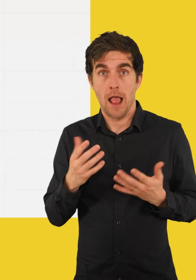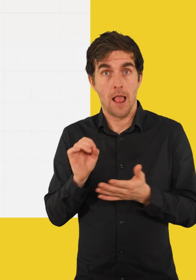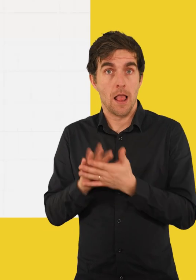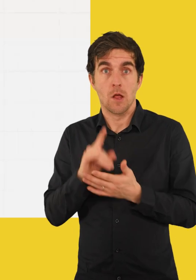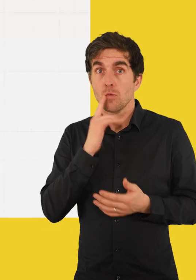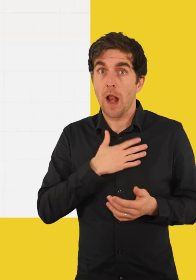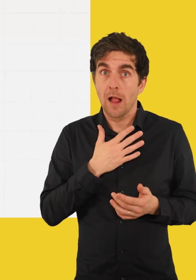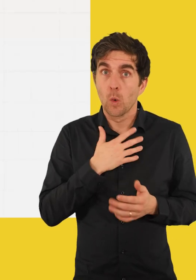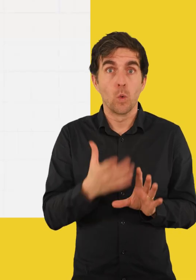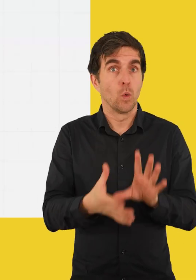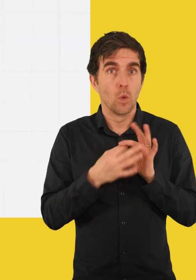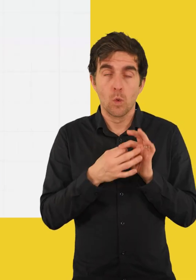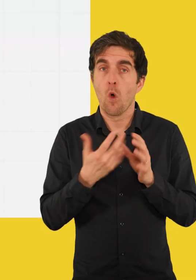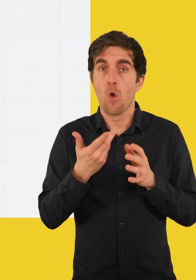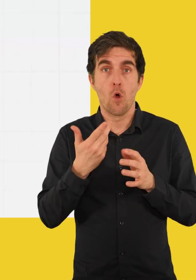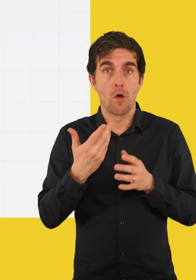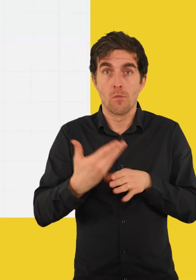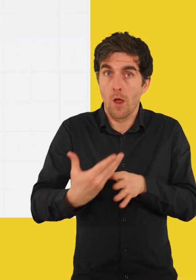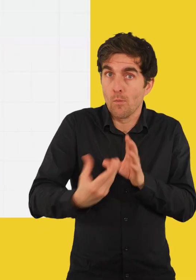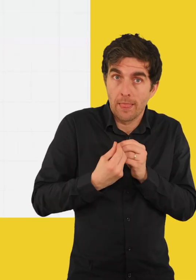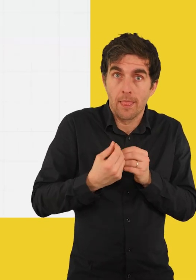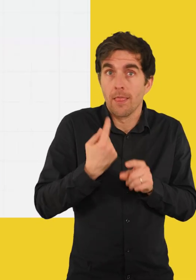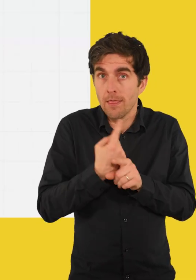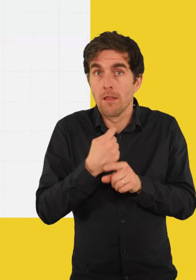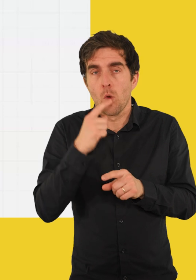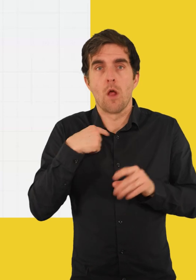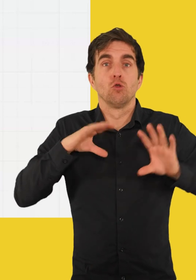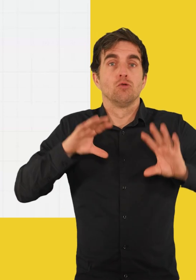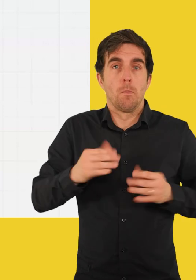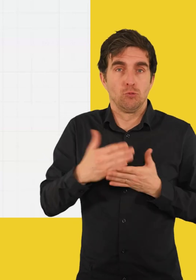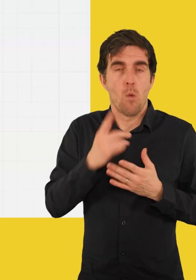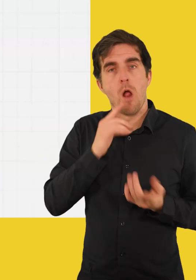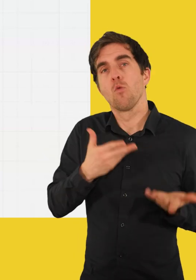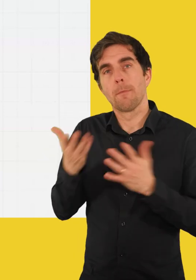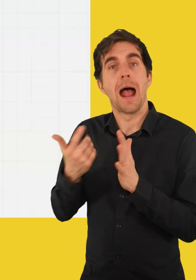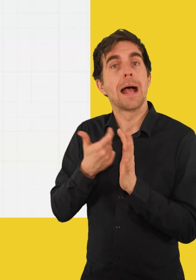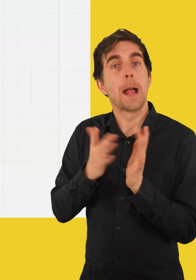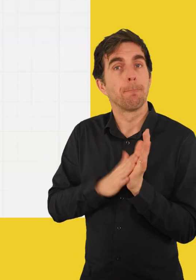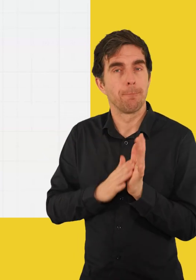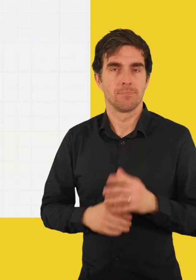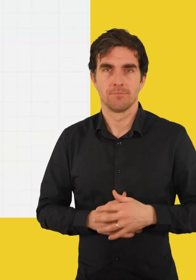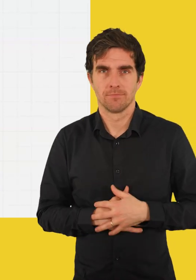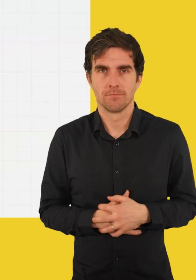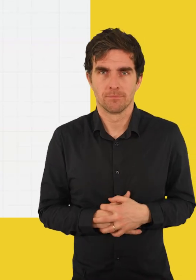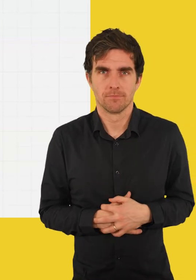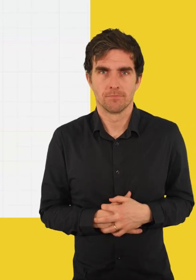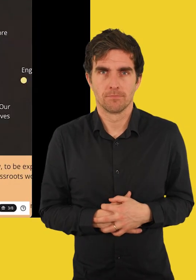like to connect and collaborate with us towards this effort. And I will now stop sharing and hand us back to Kim.